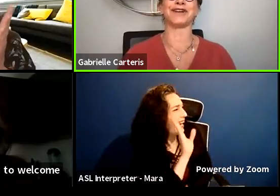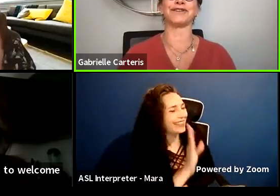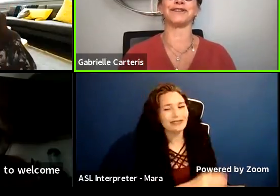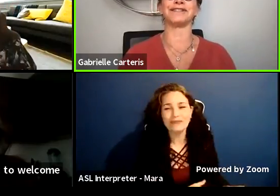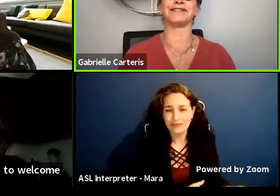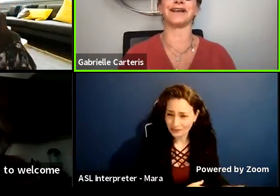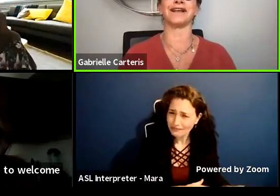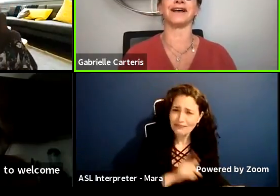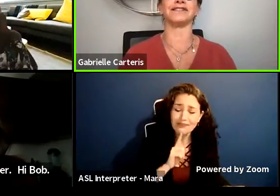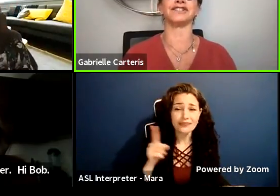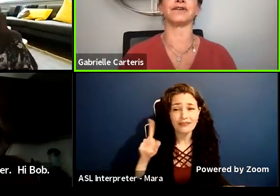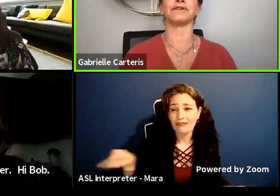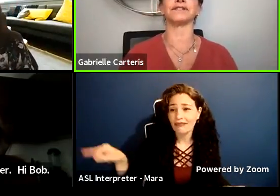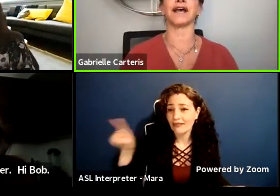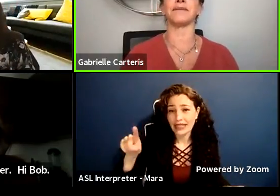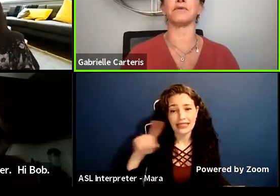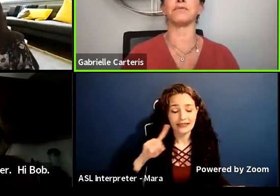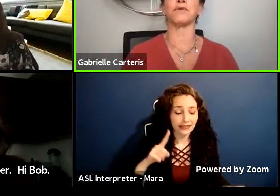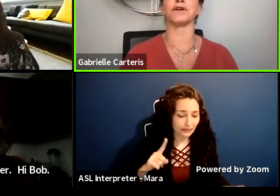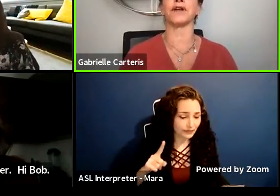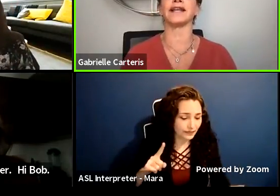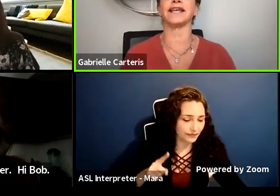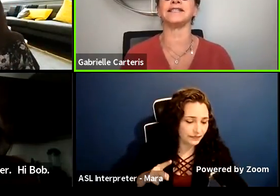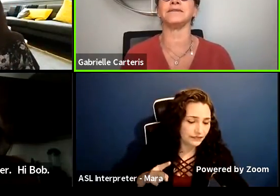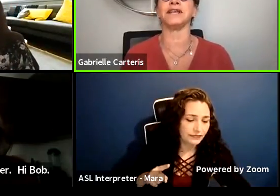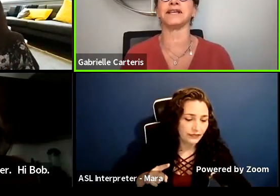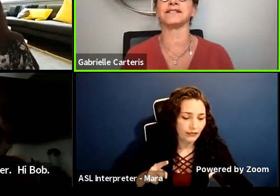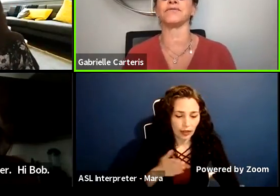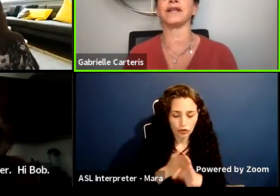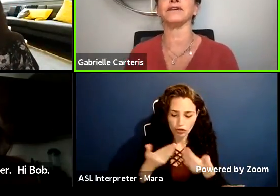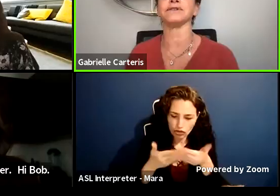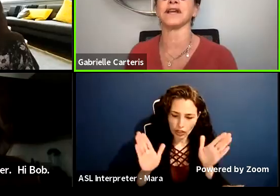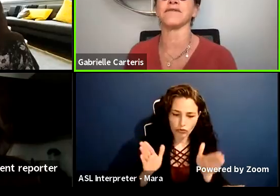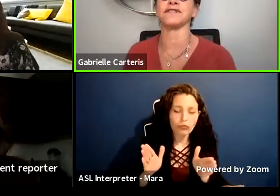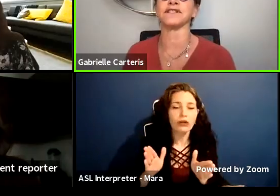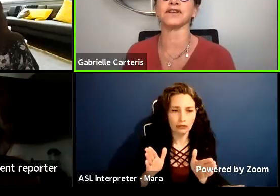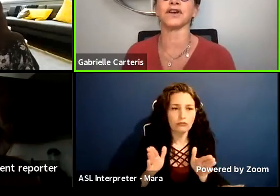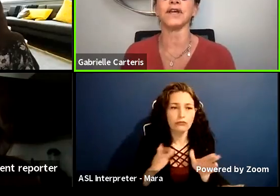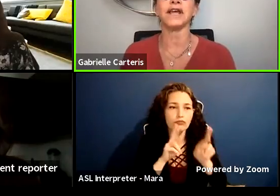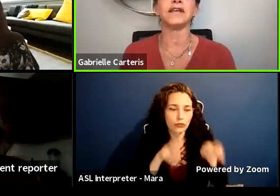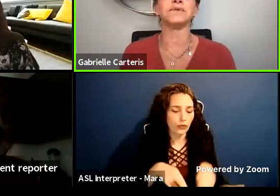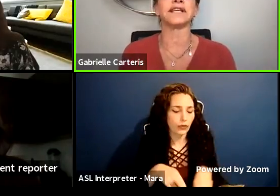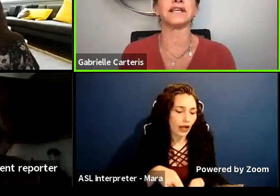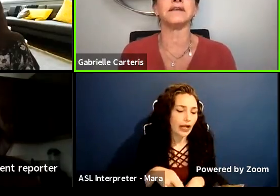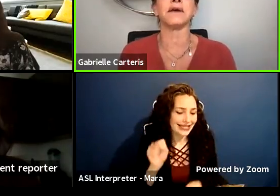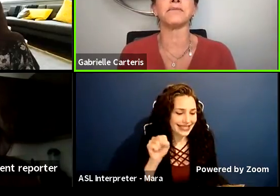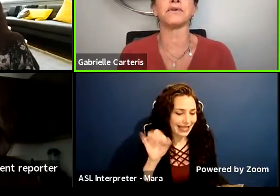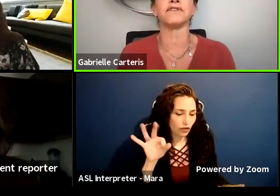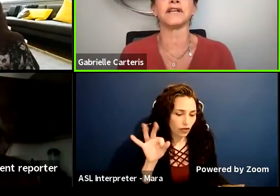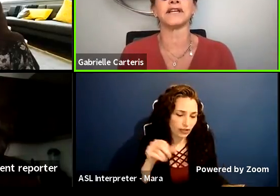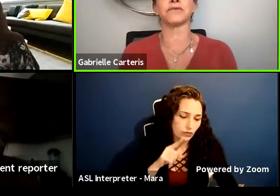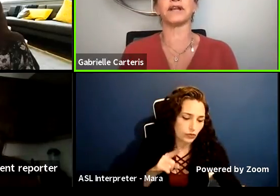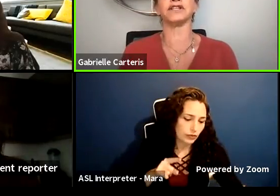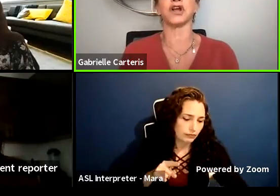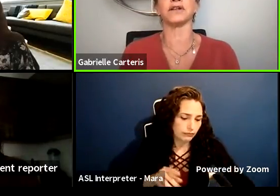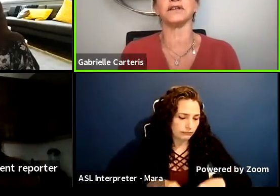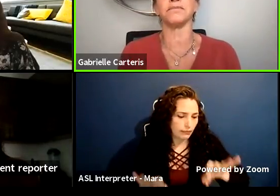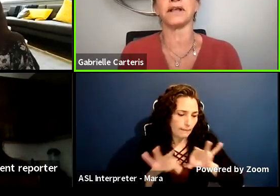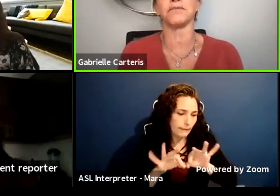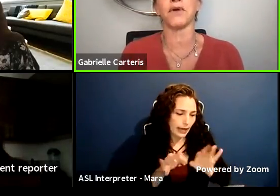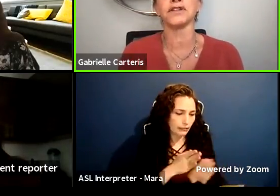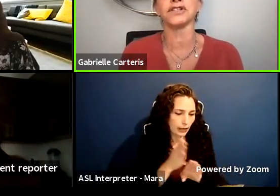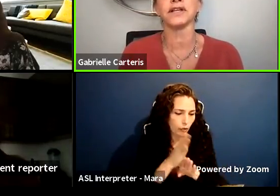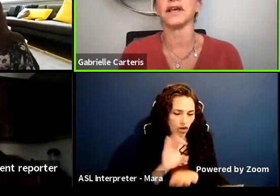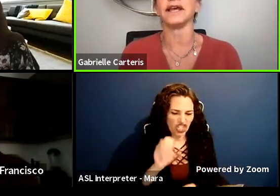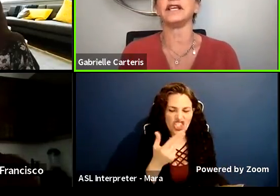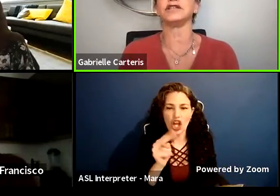is a general assignment reporter at KCBS Radio in San Francisco. He was a key member of the decorated Chauncey